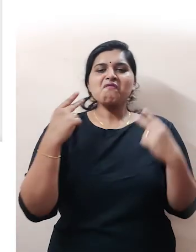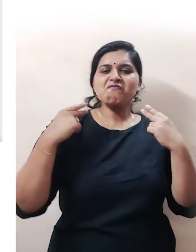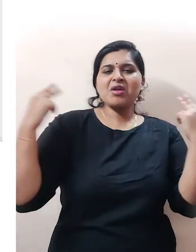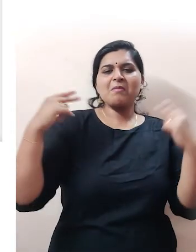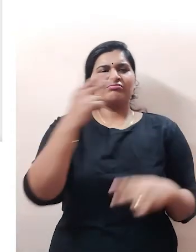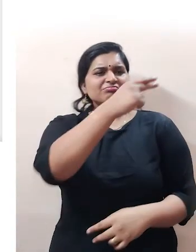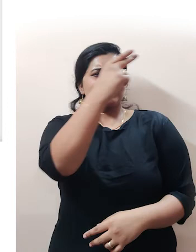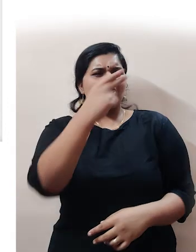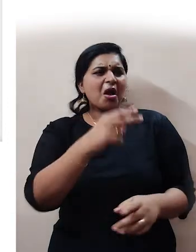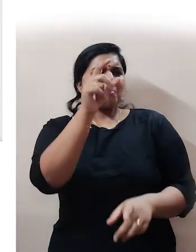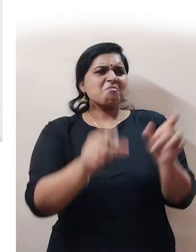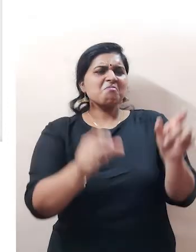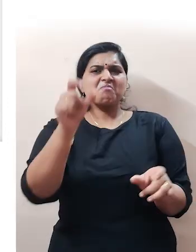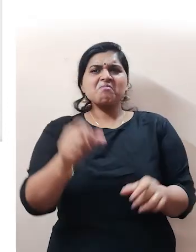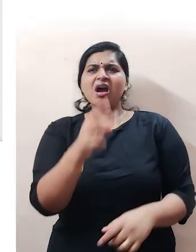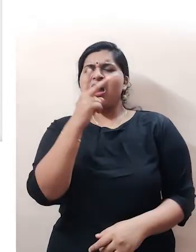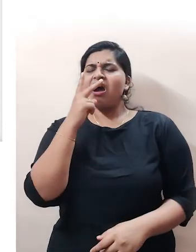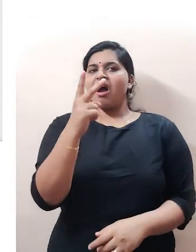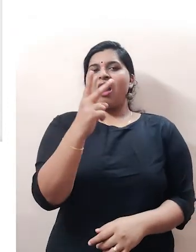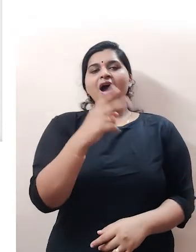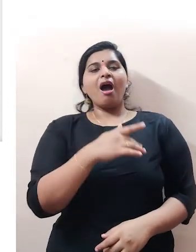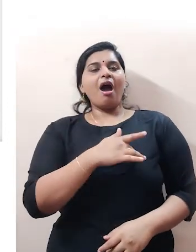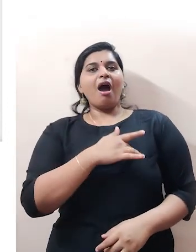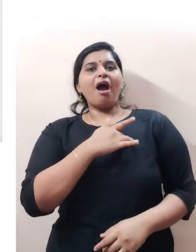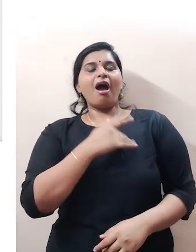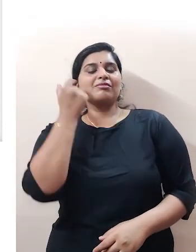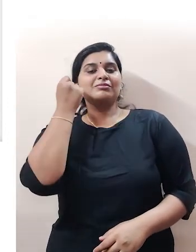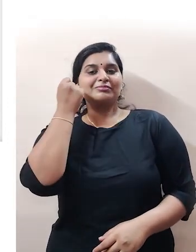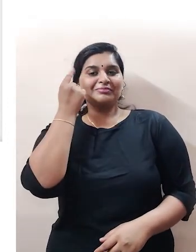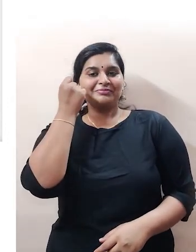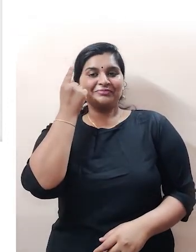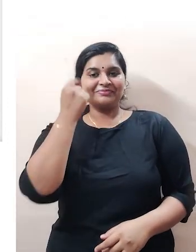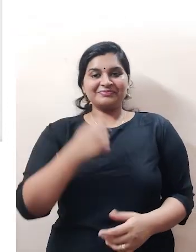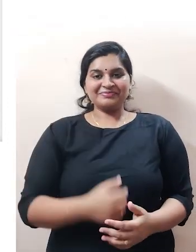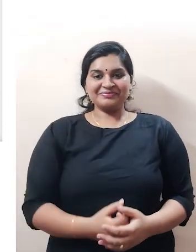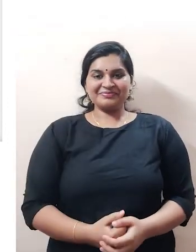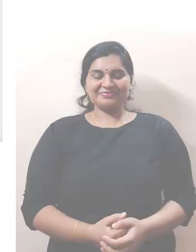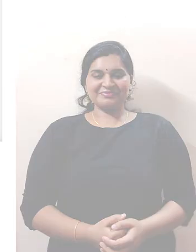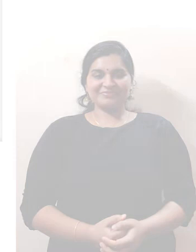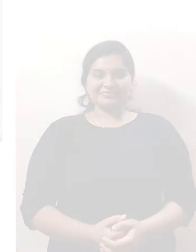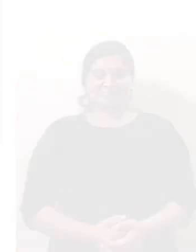interpreted and visualized in the works of established artists across cultures.